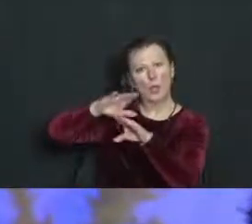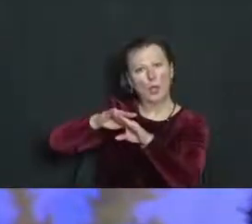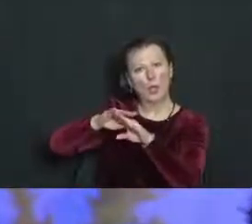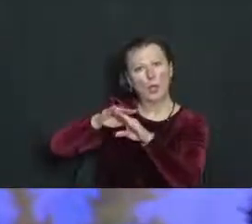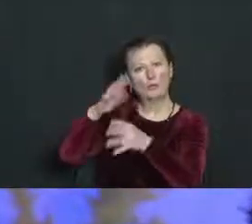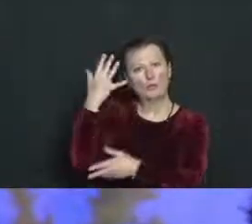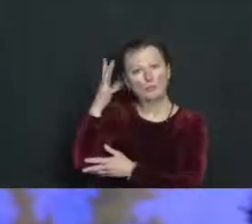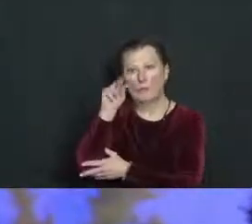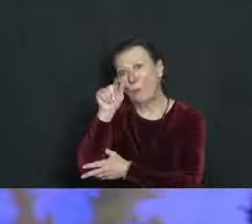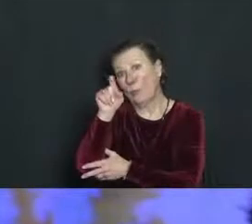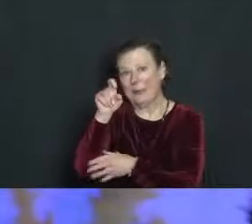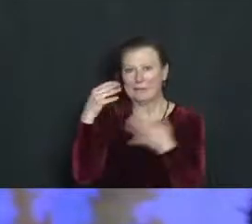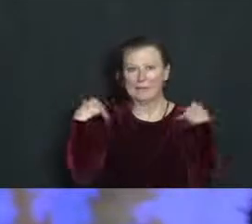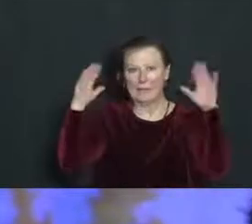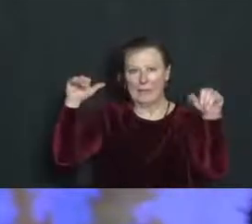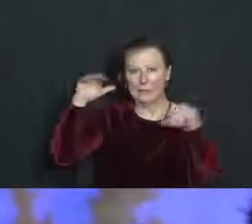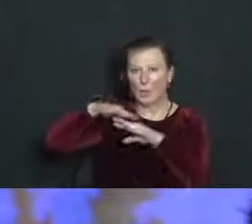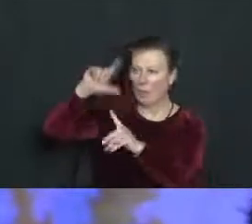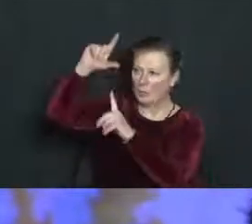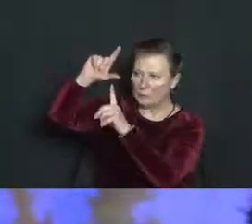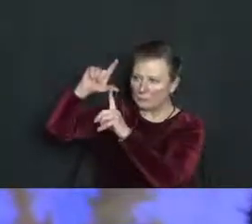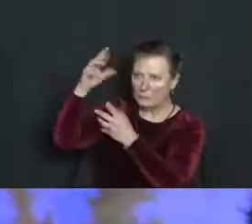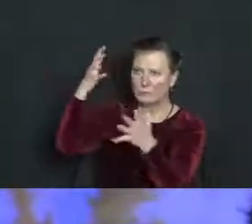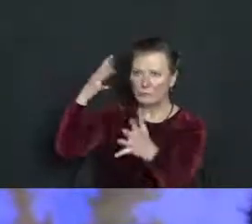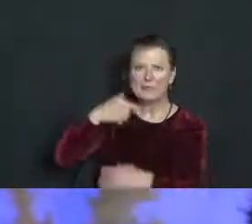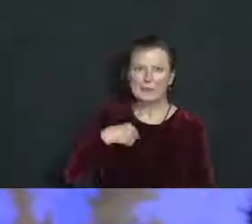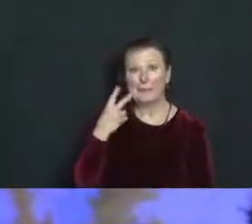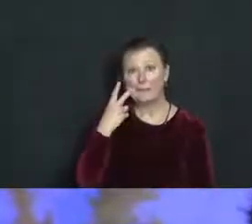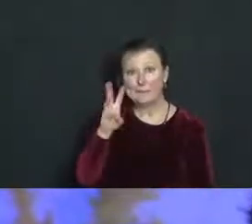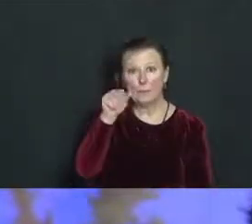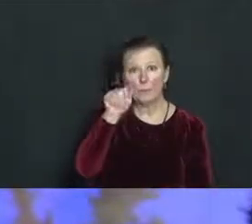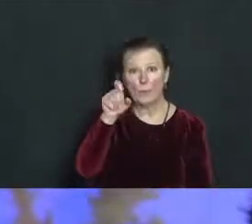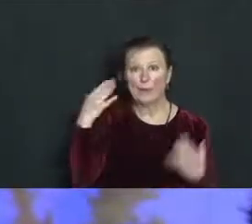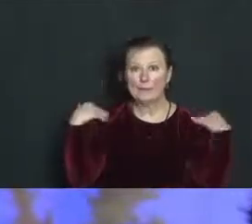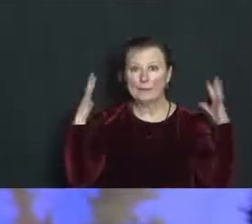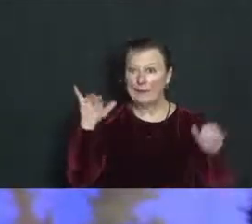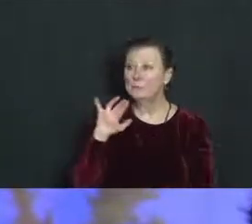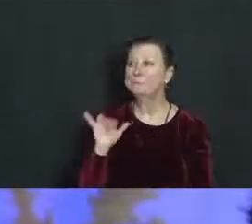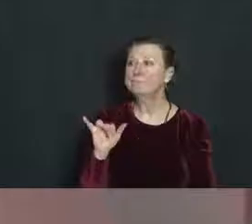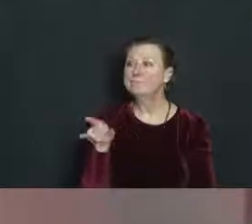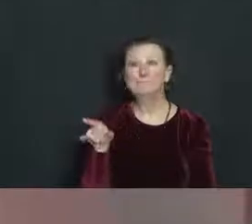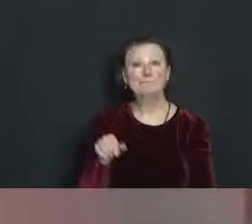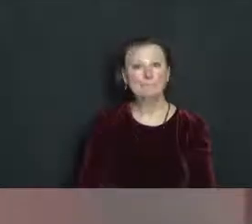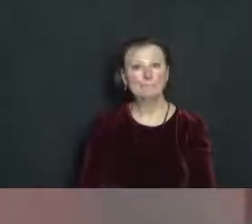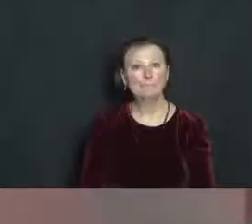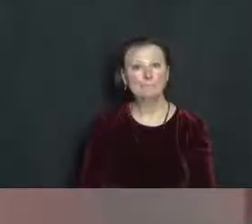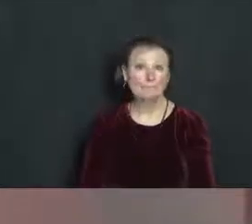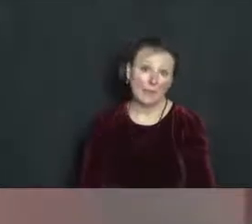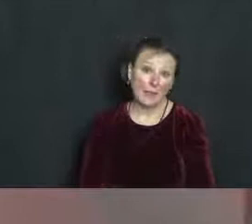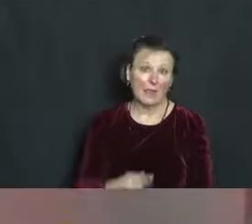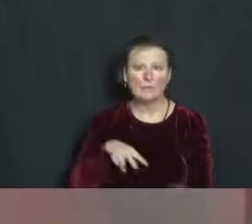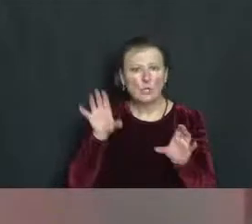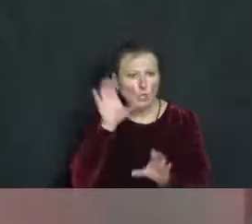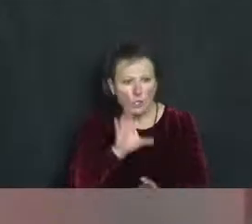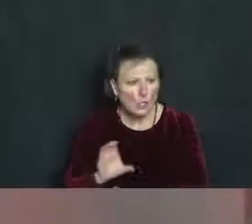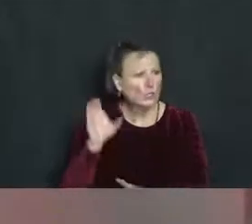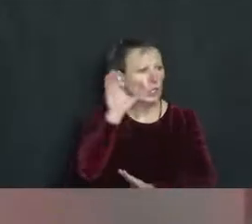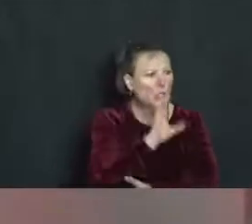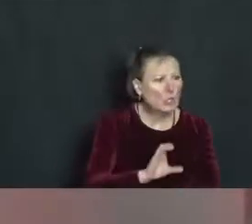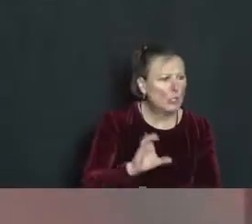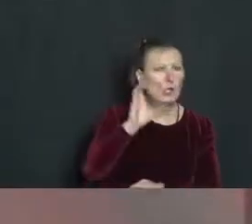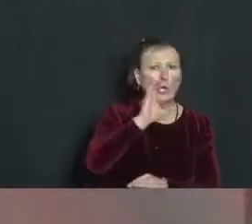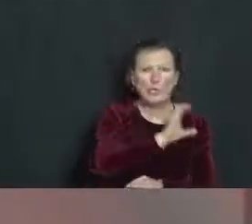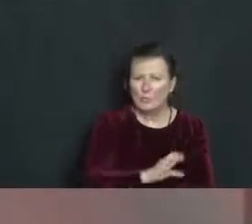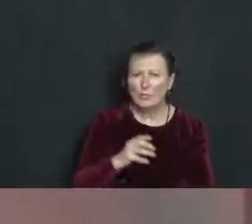atop a tree, I see a wax angel. I have looked in vain for lo these